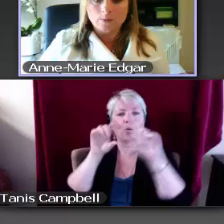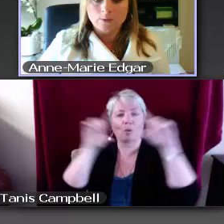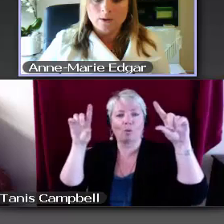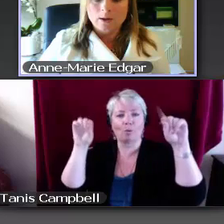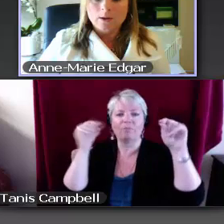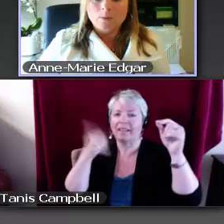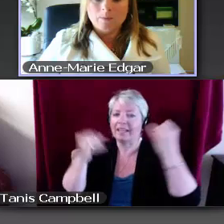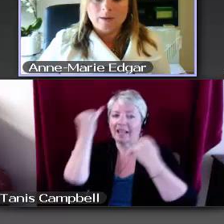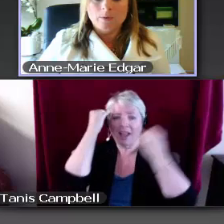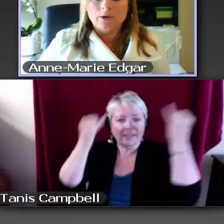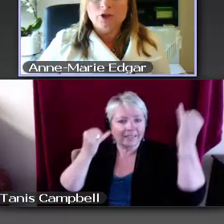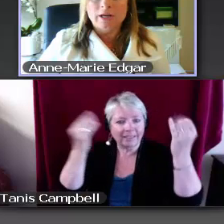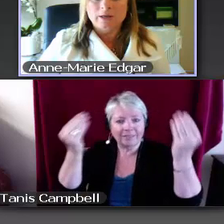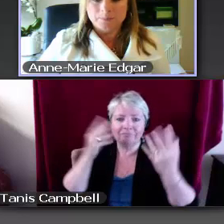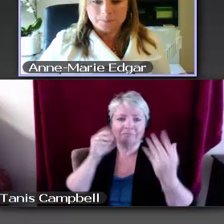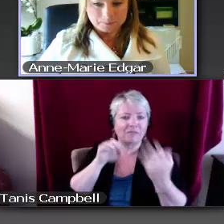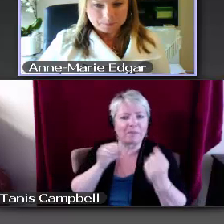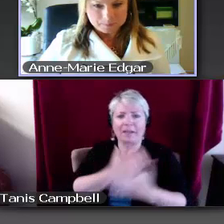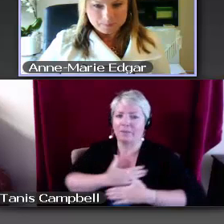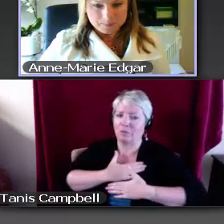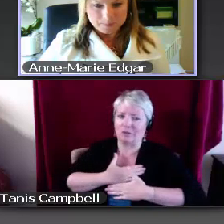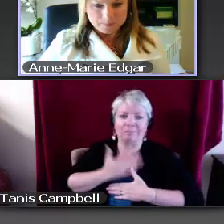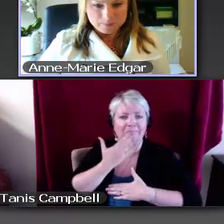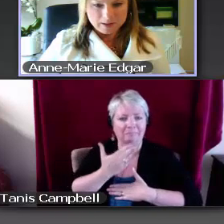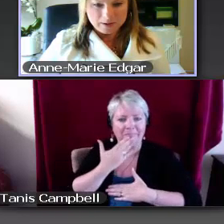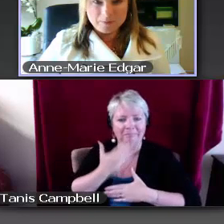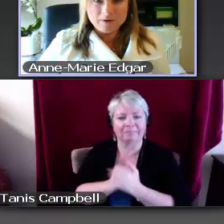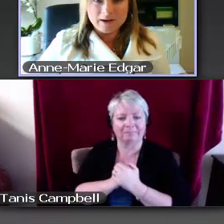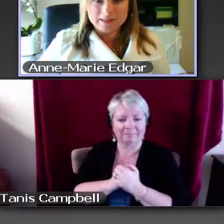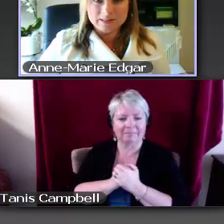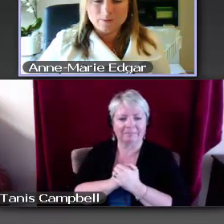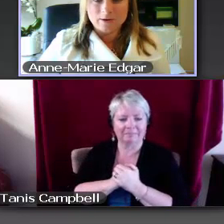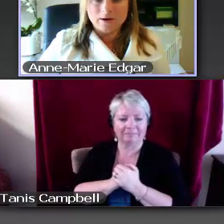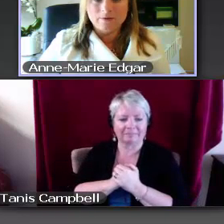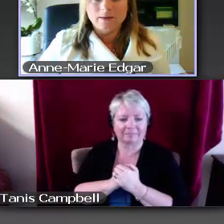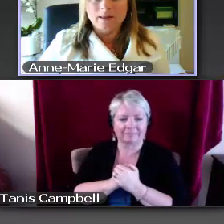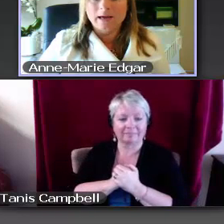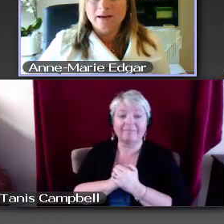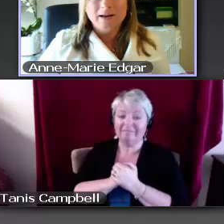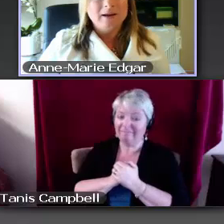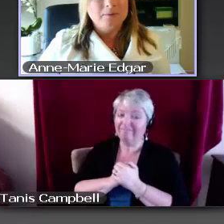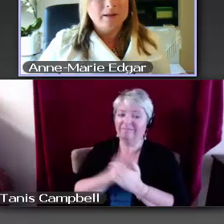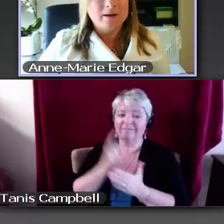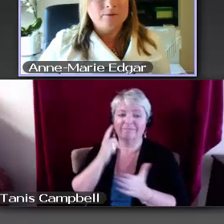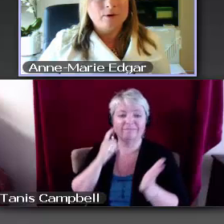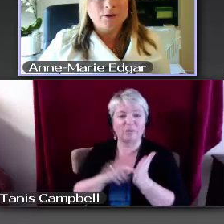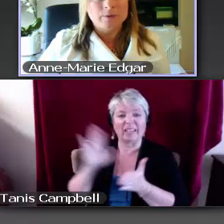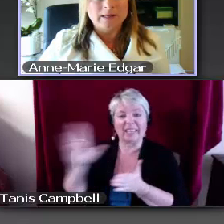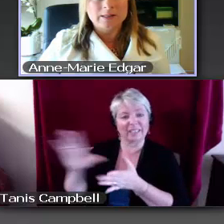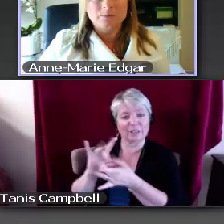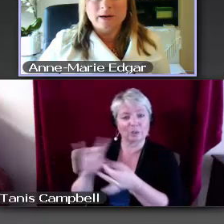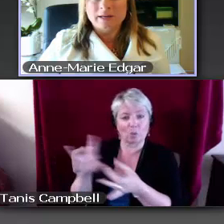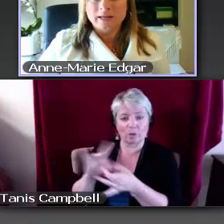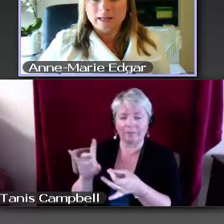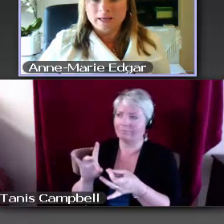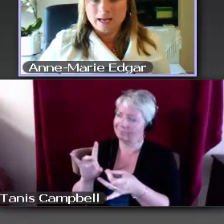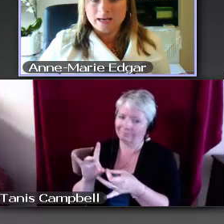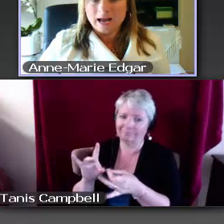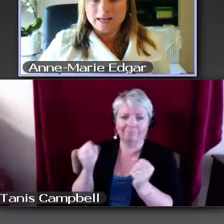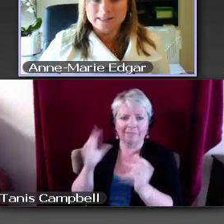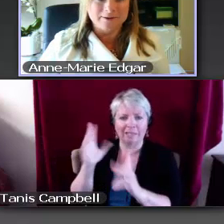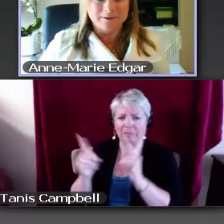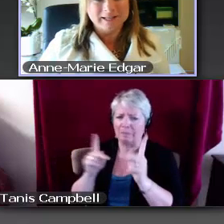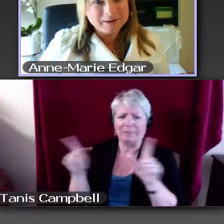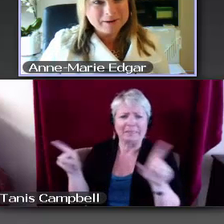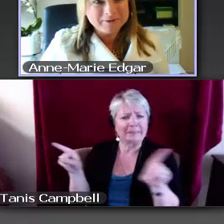or logo would be appreciated." And we find this quite often that we'll have graduates writing in